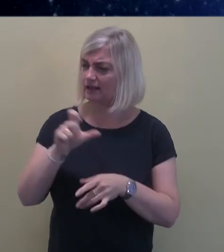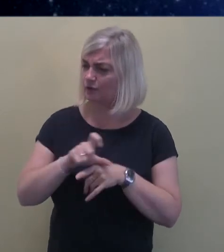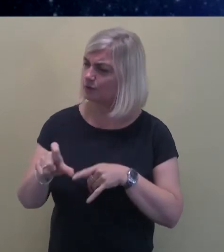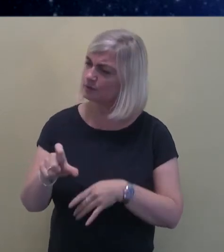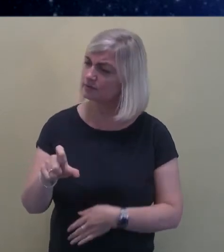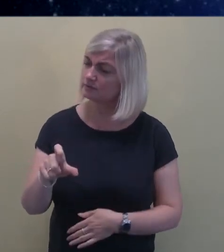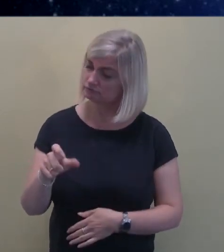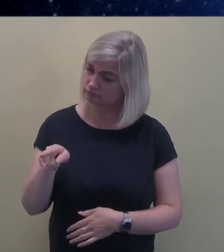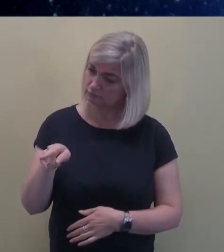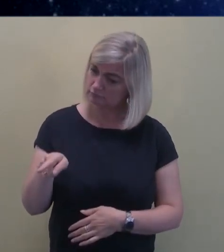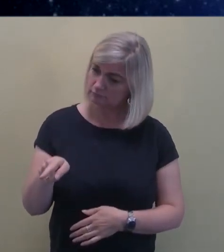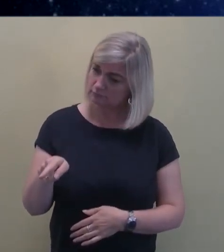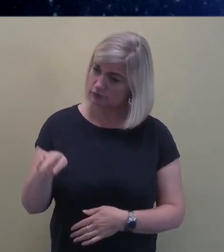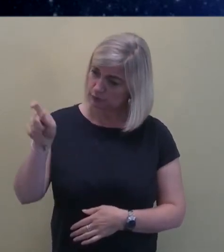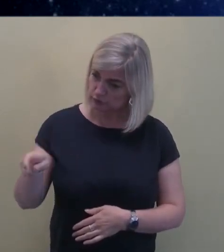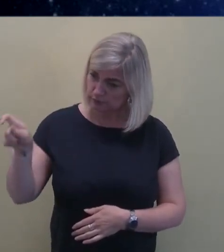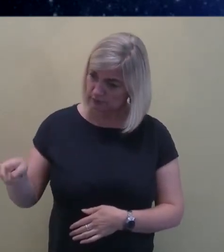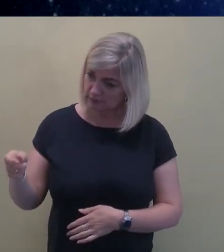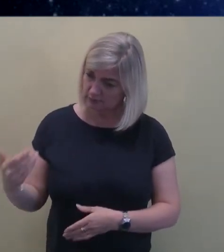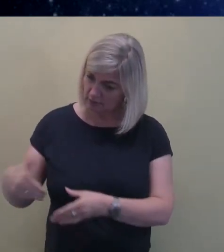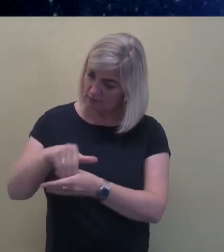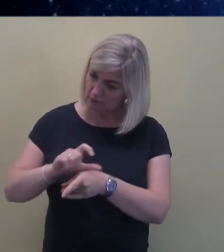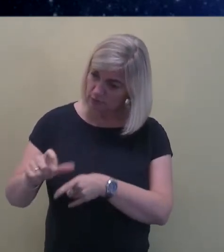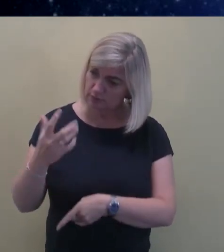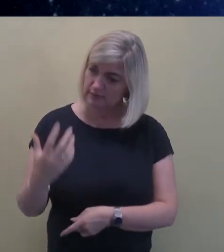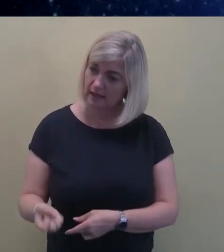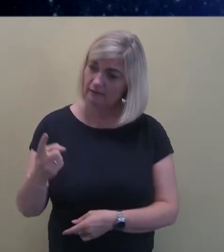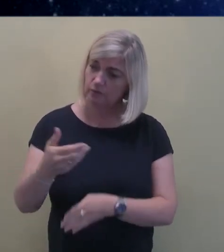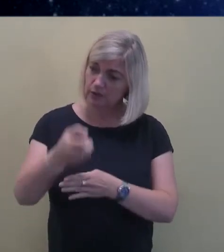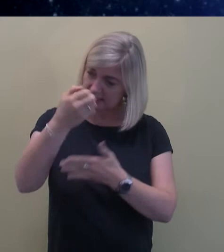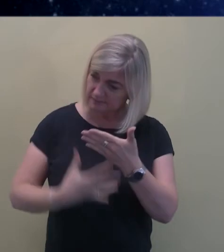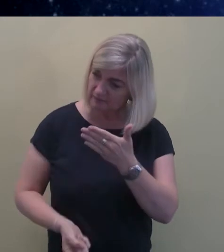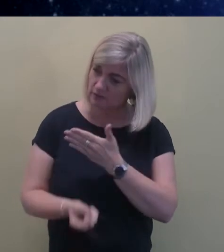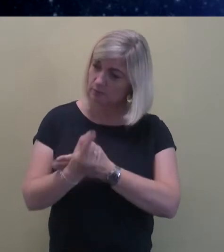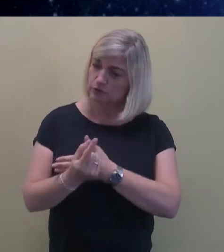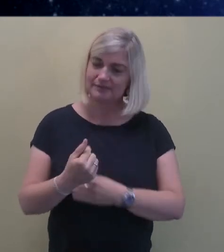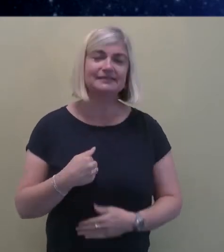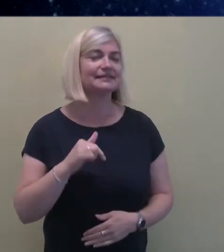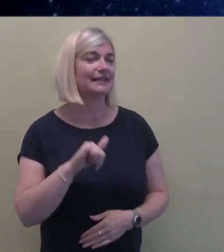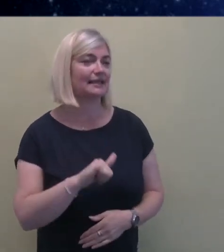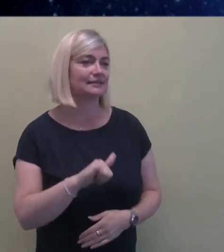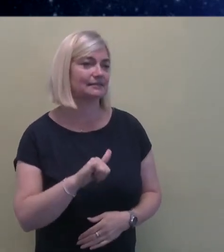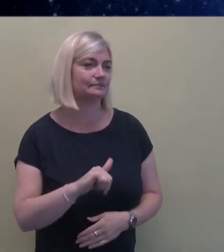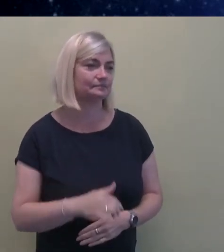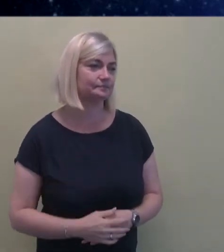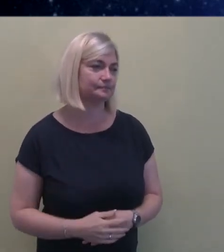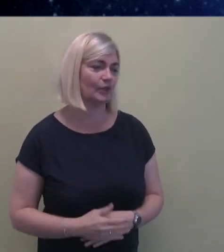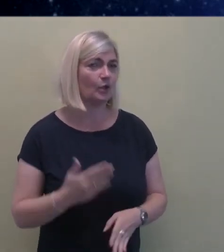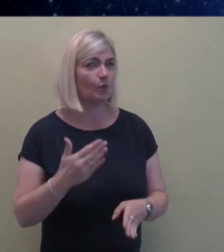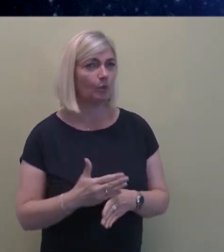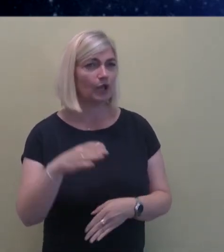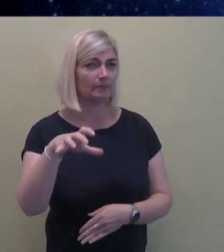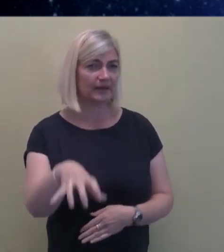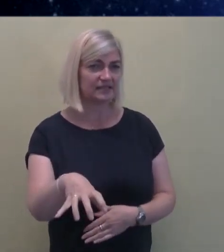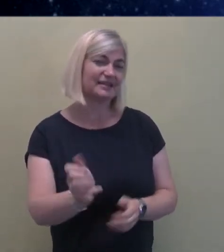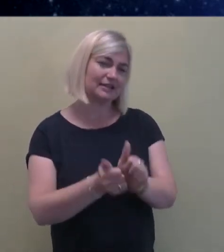placements. Wow. So it is absolutely amazing opportunity. So none of the students are going to get missed out on that opportunity to go